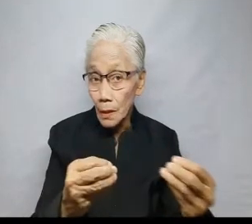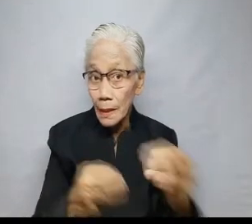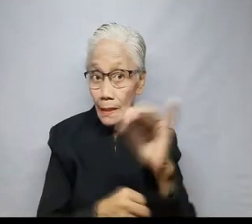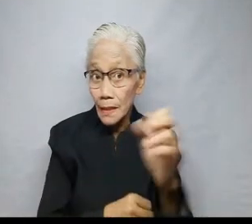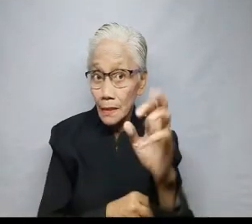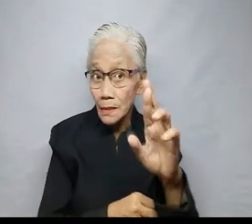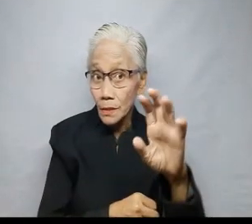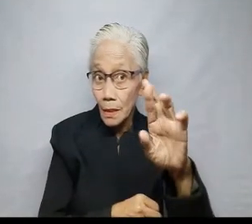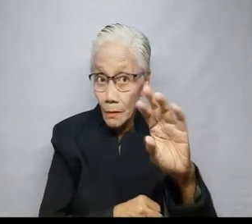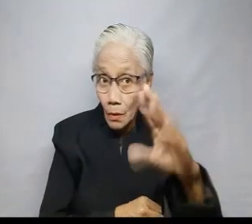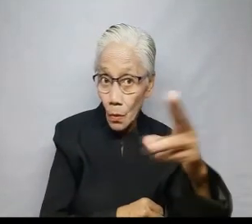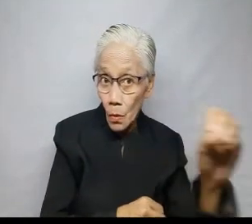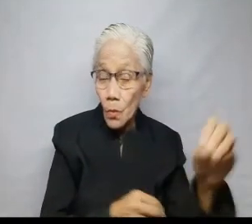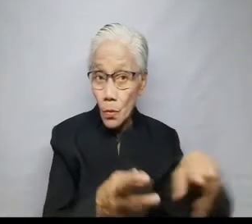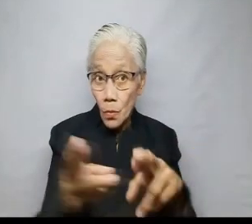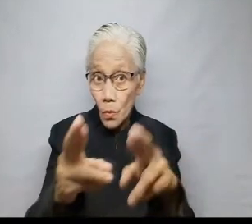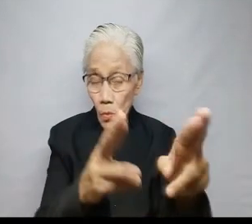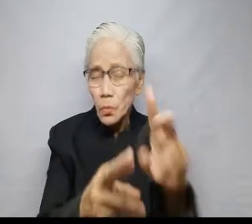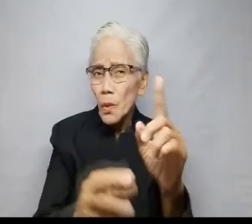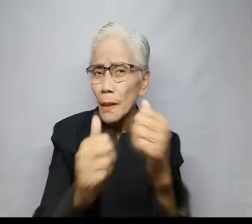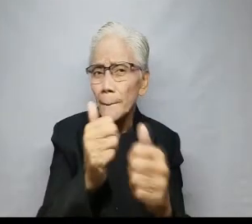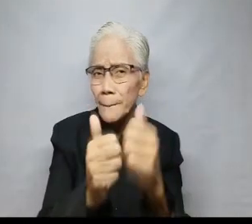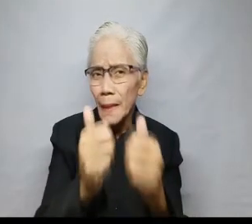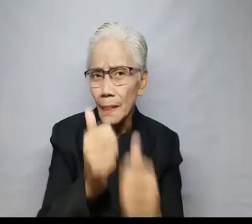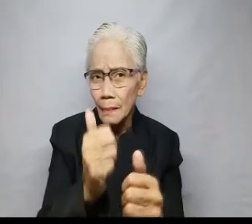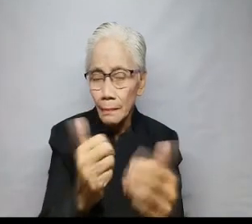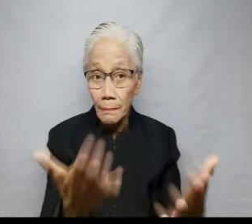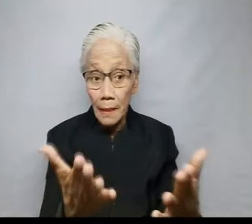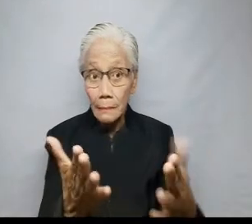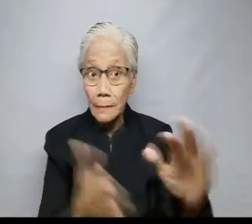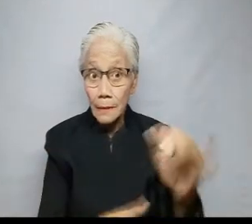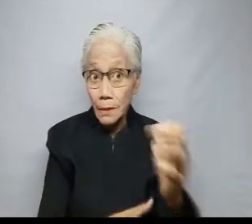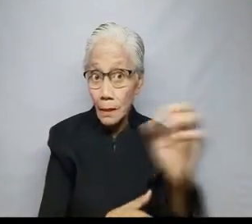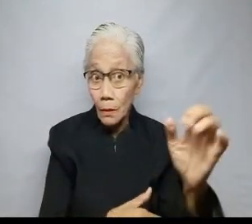and what we mean by our Jericho Road of life.